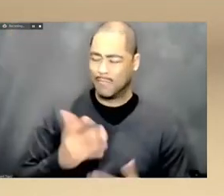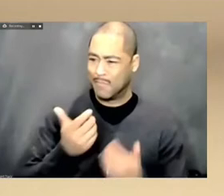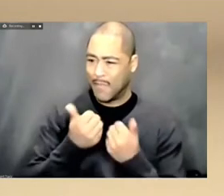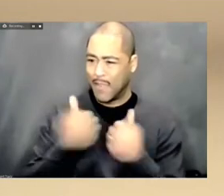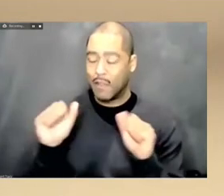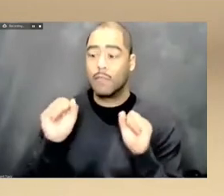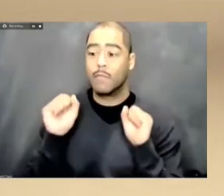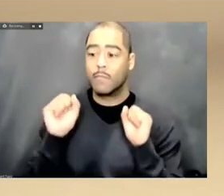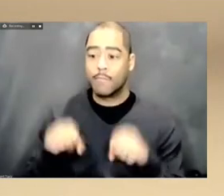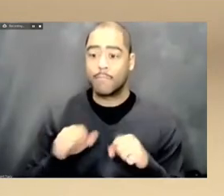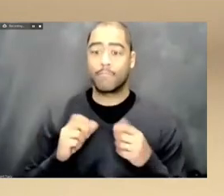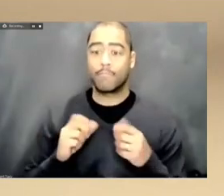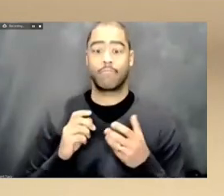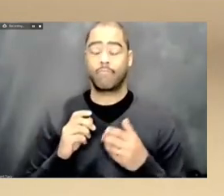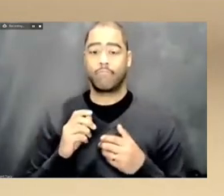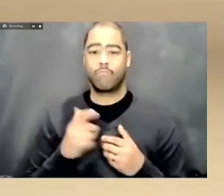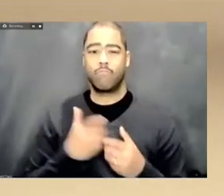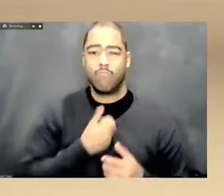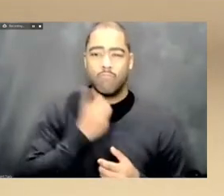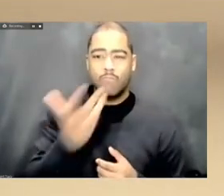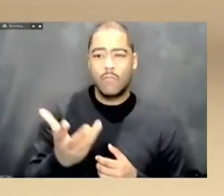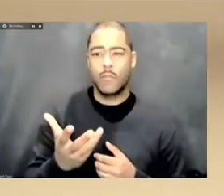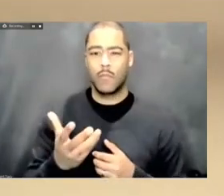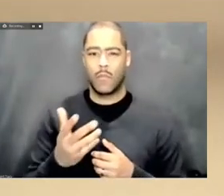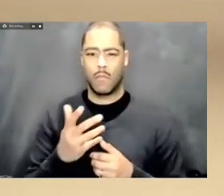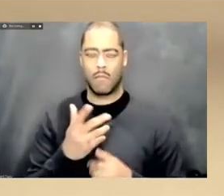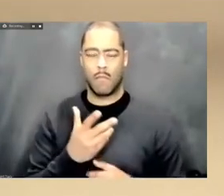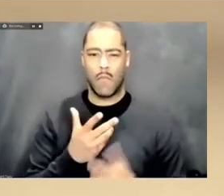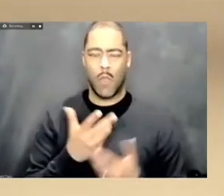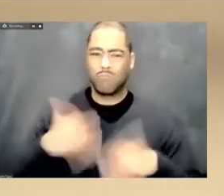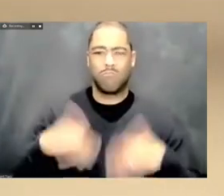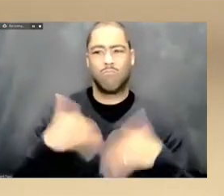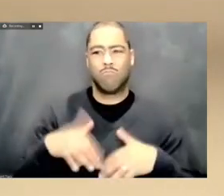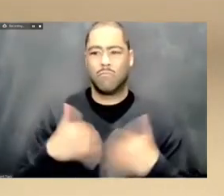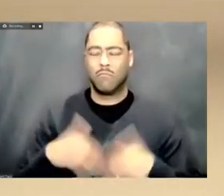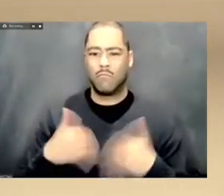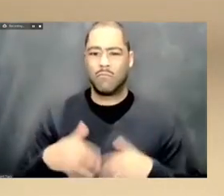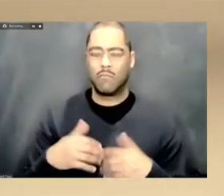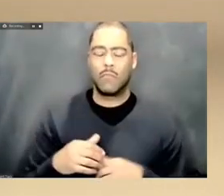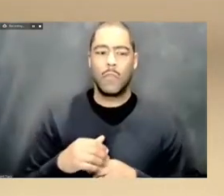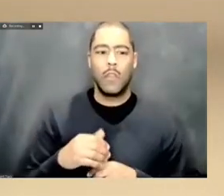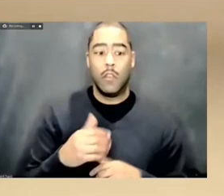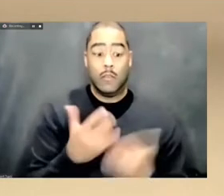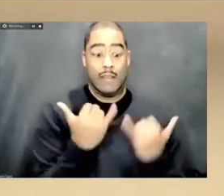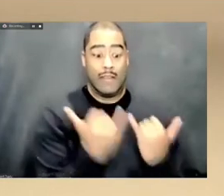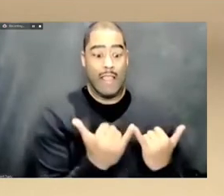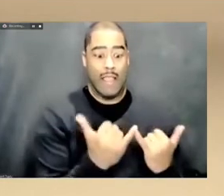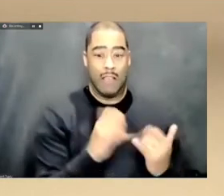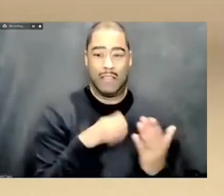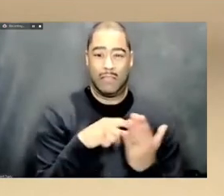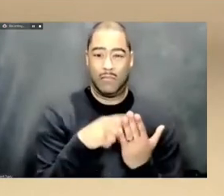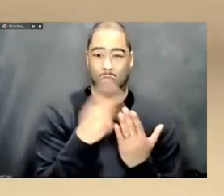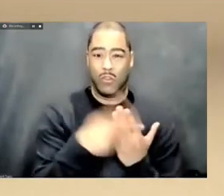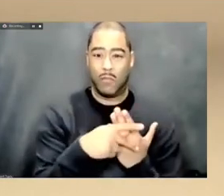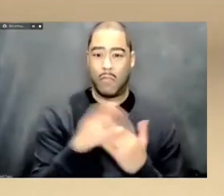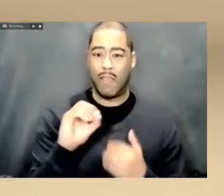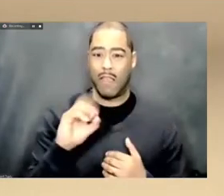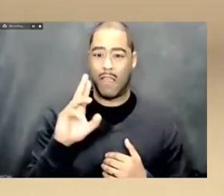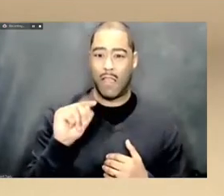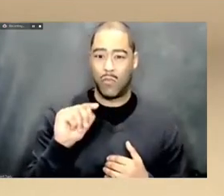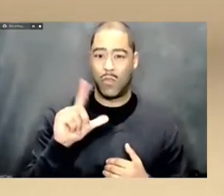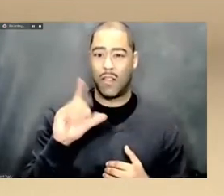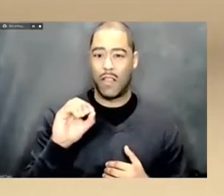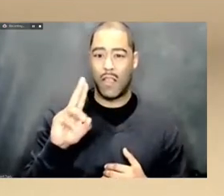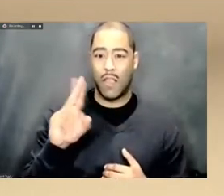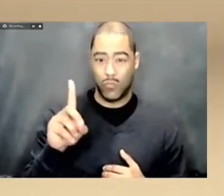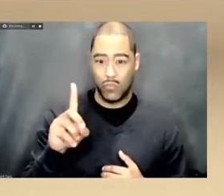like really opening up this poetry out loud program. We are enriching it with a